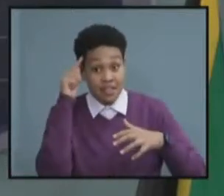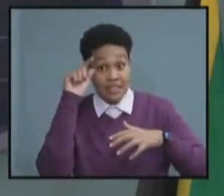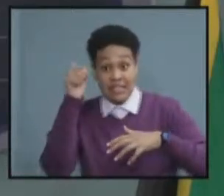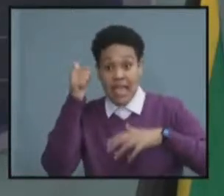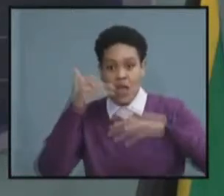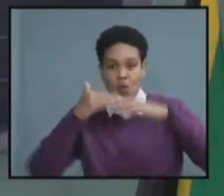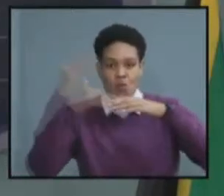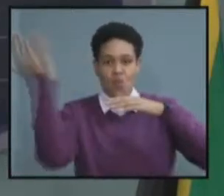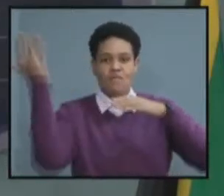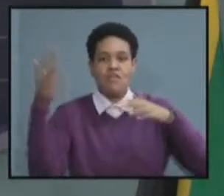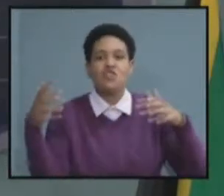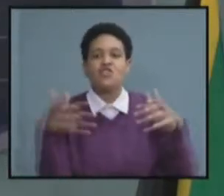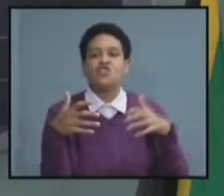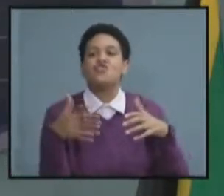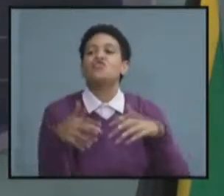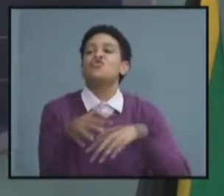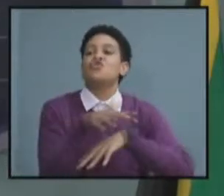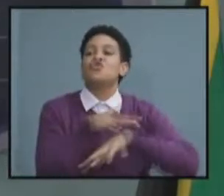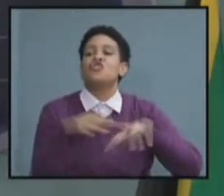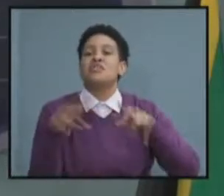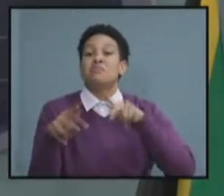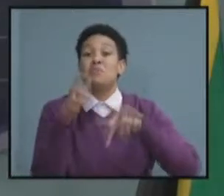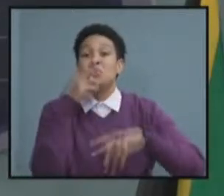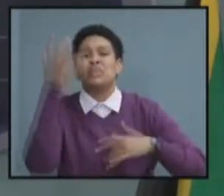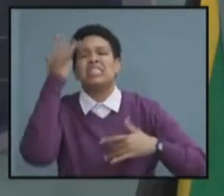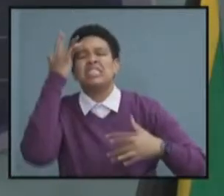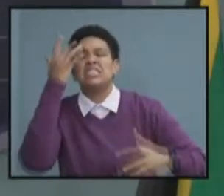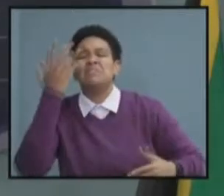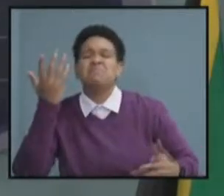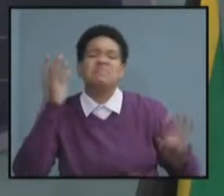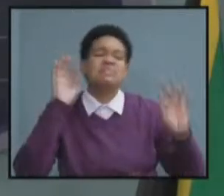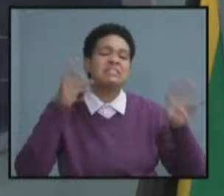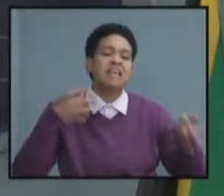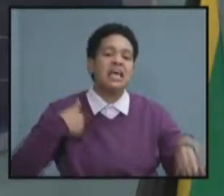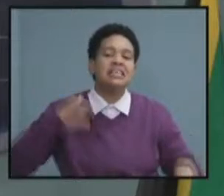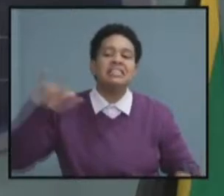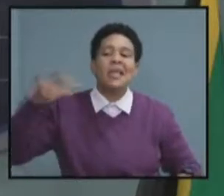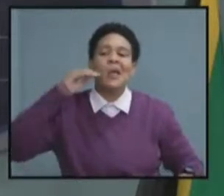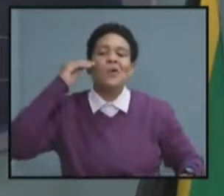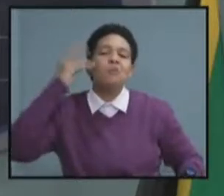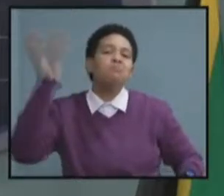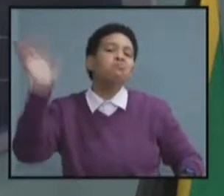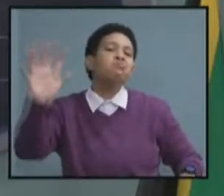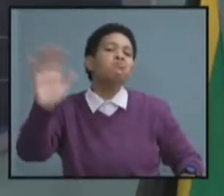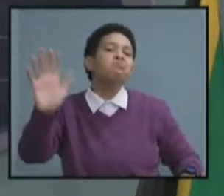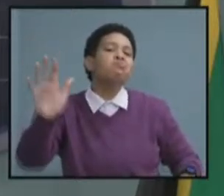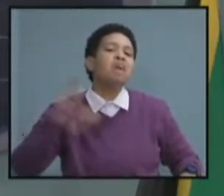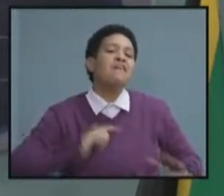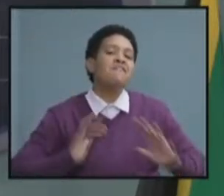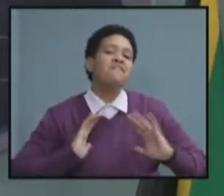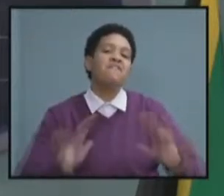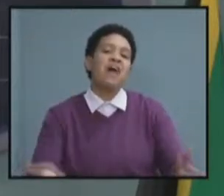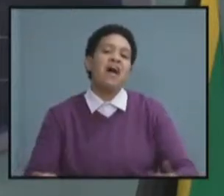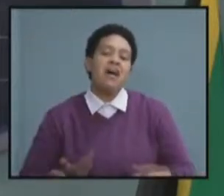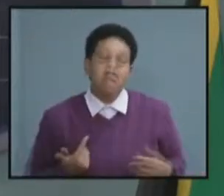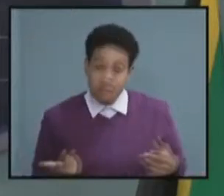10. People who are ill deciding that they are not staying home. All these